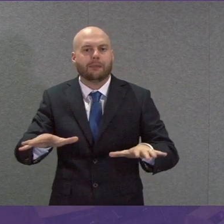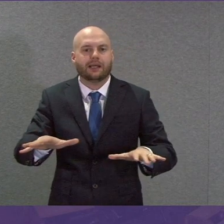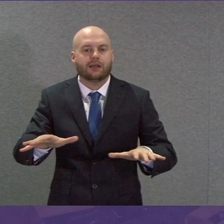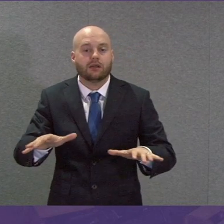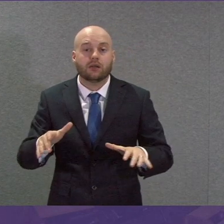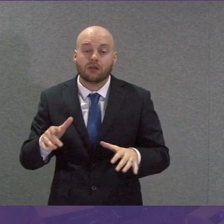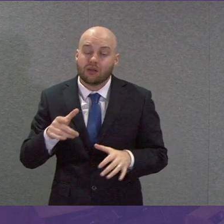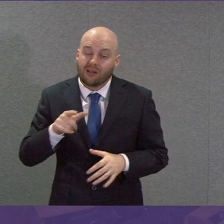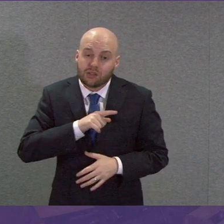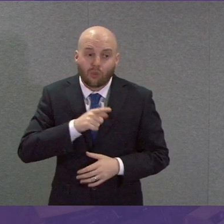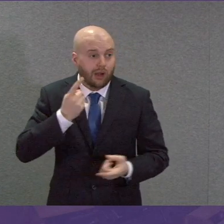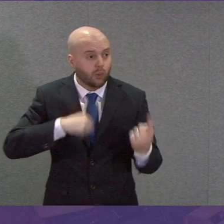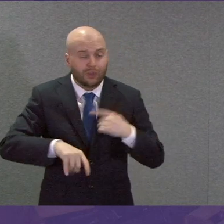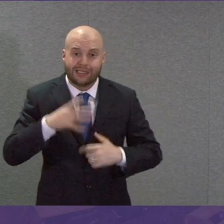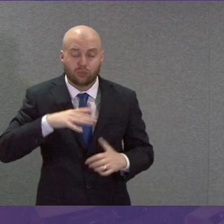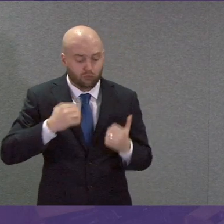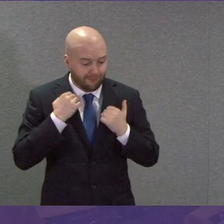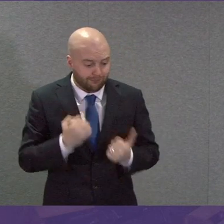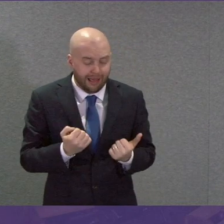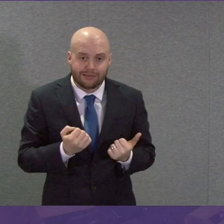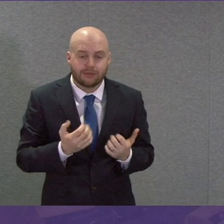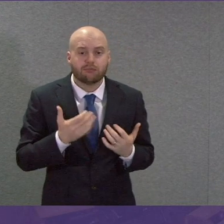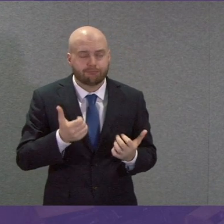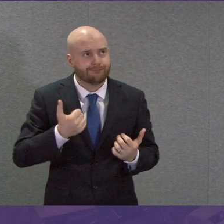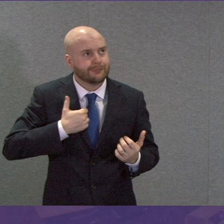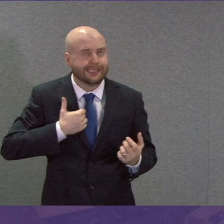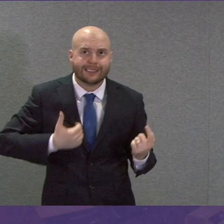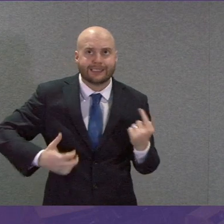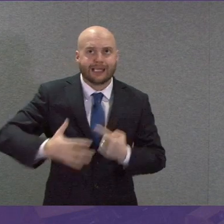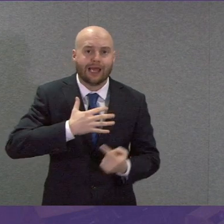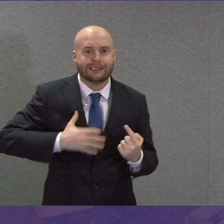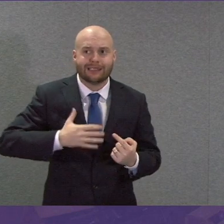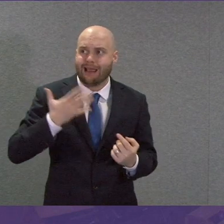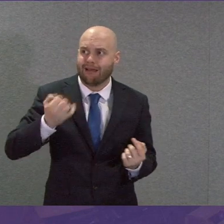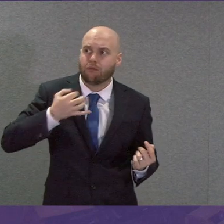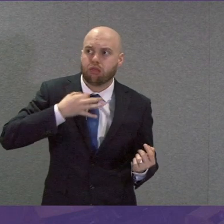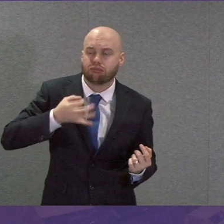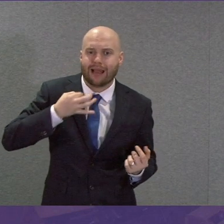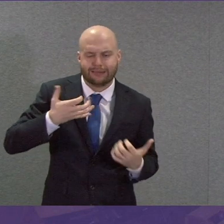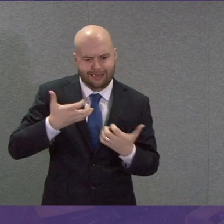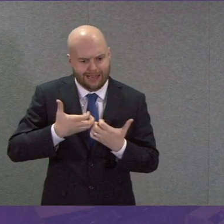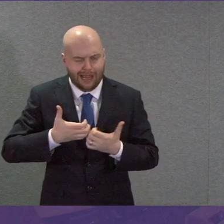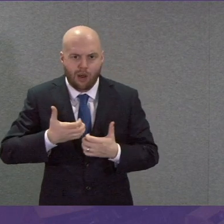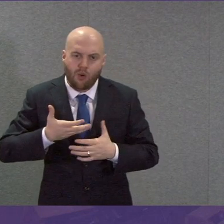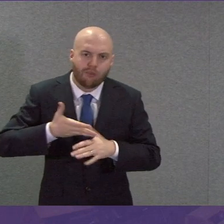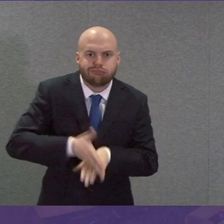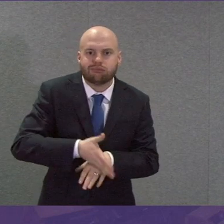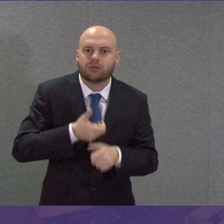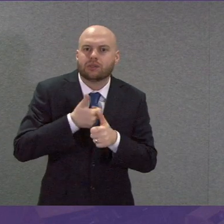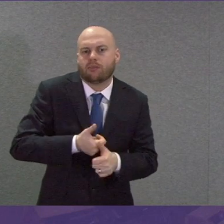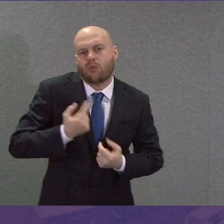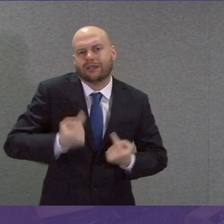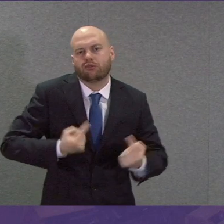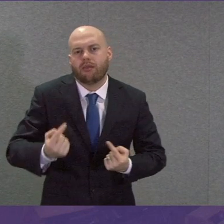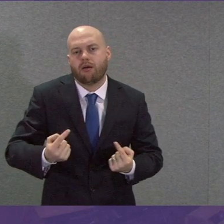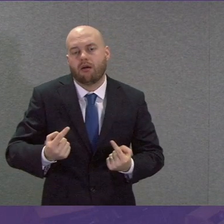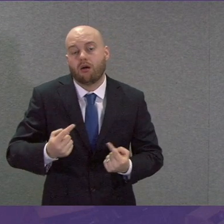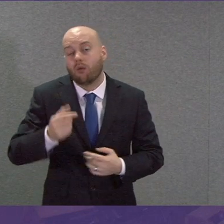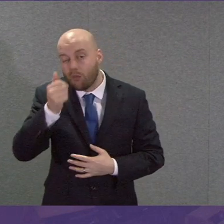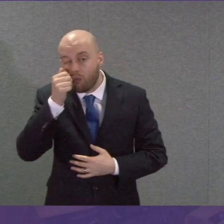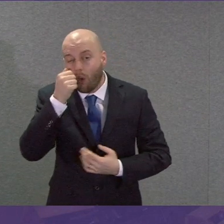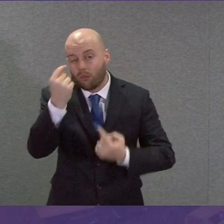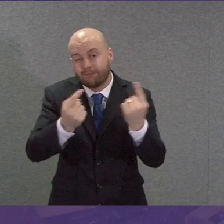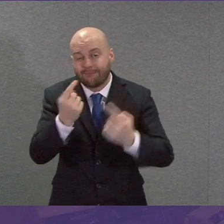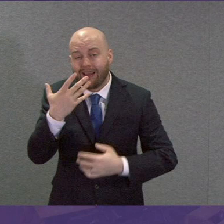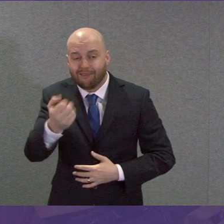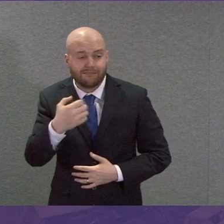be human and to be part of a society under threat. And the common thread in all of those works has been not just fear and worry for